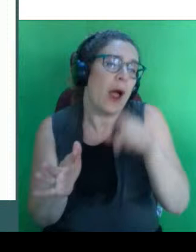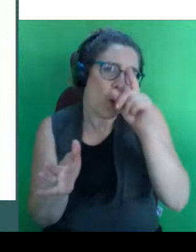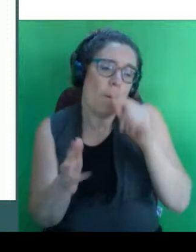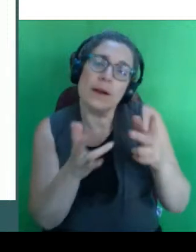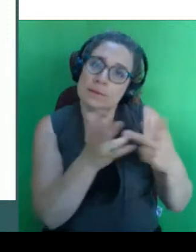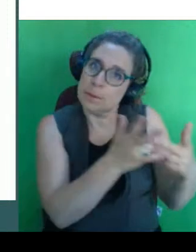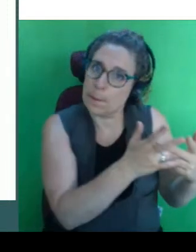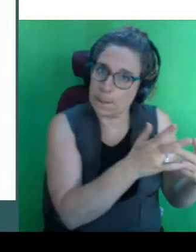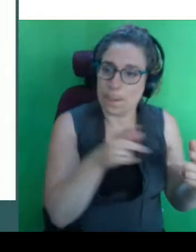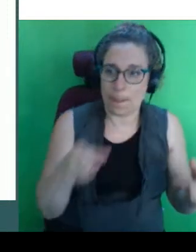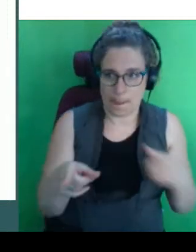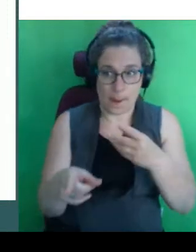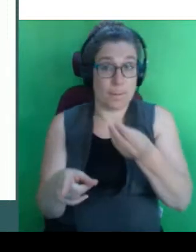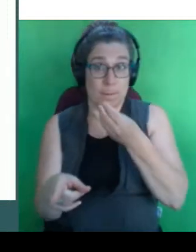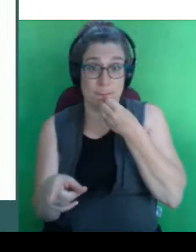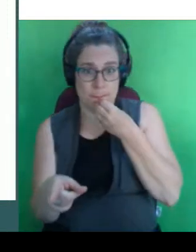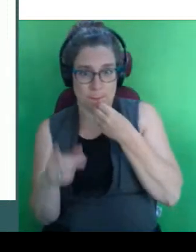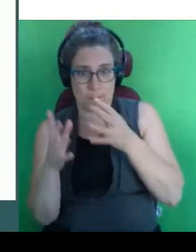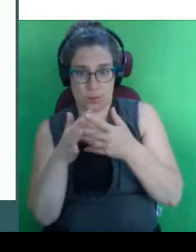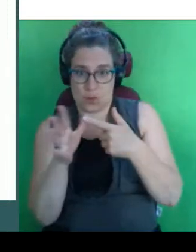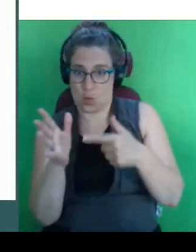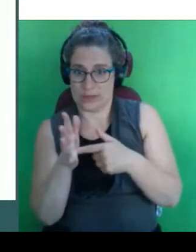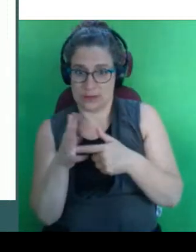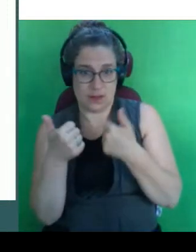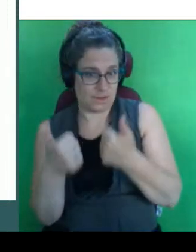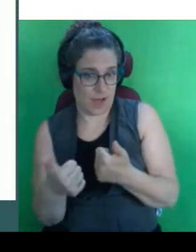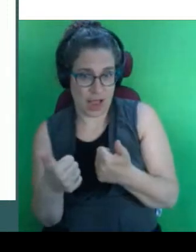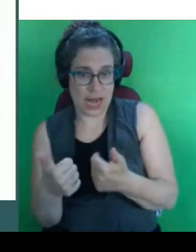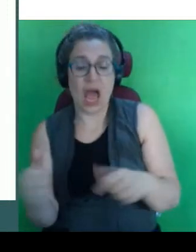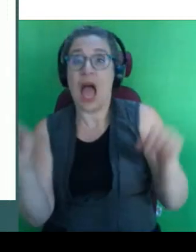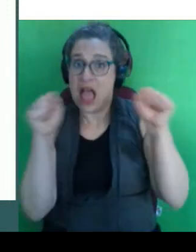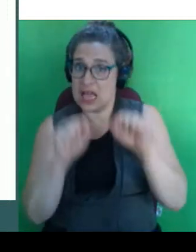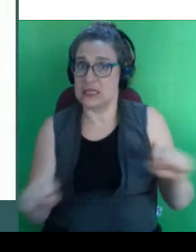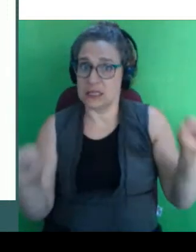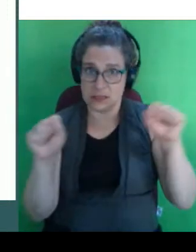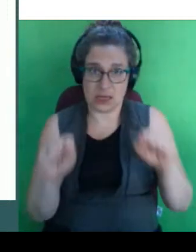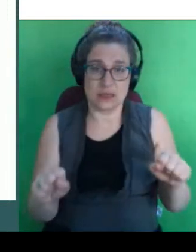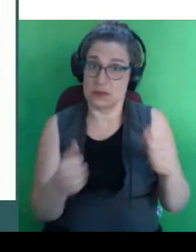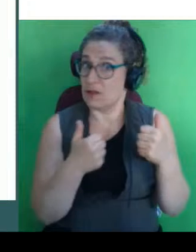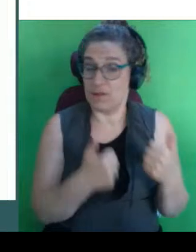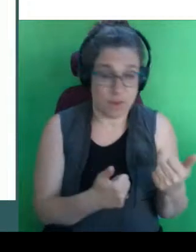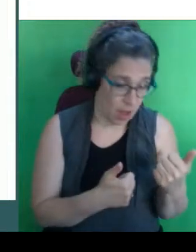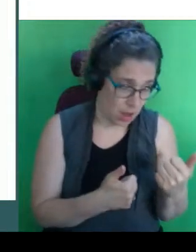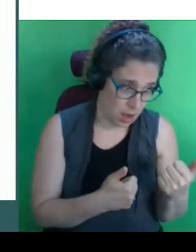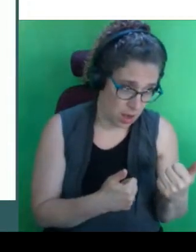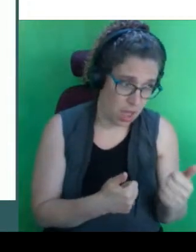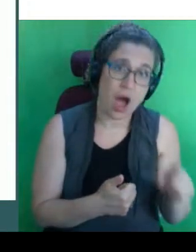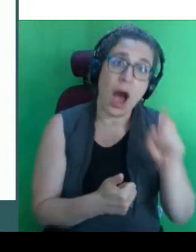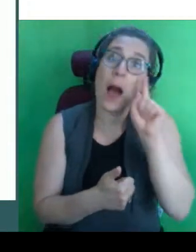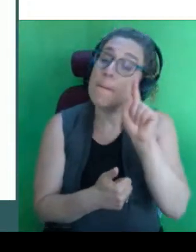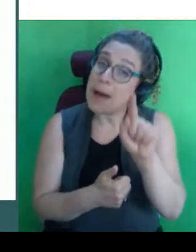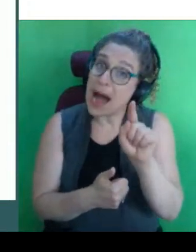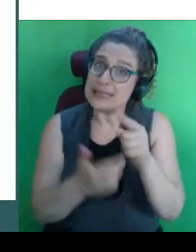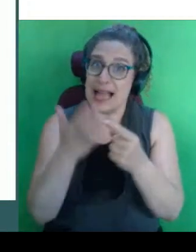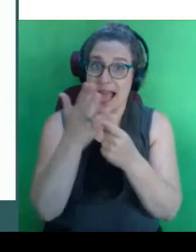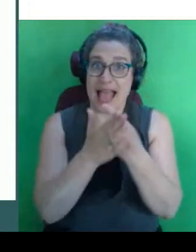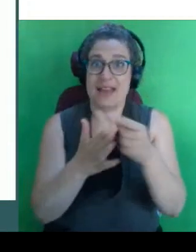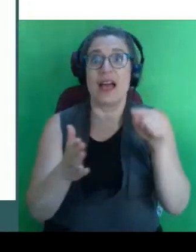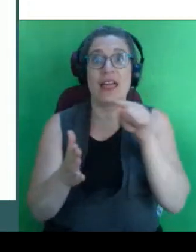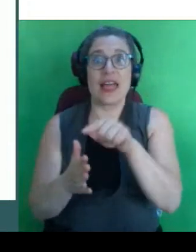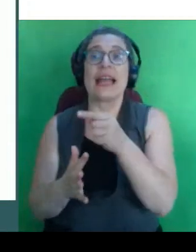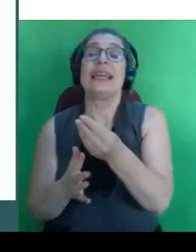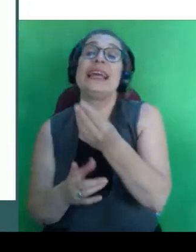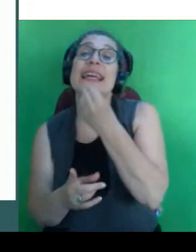they're fine. If the patient exercises, they're fine. But if within a number of hours of eating wheat, they